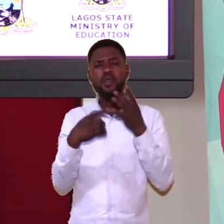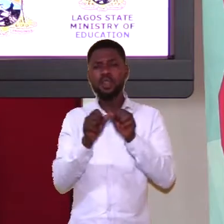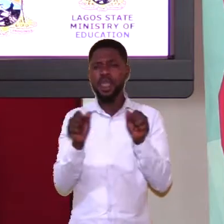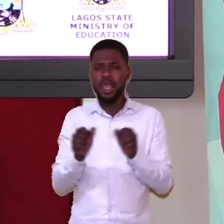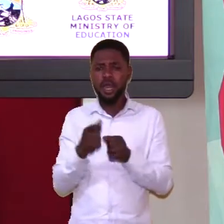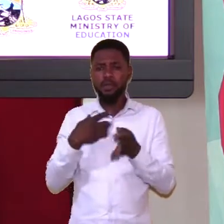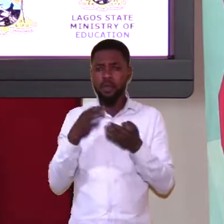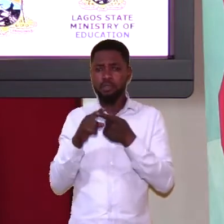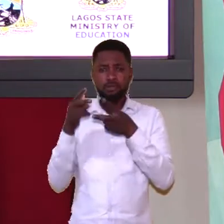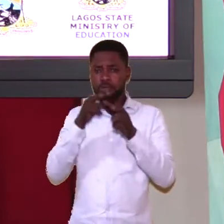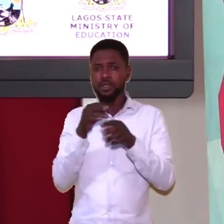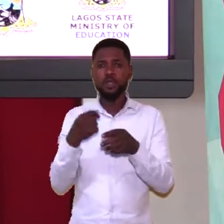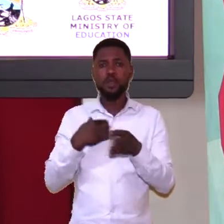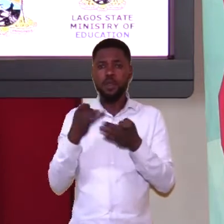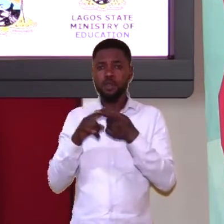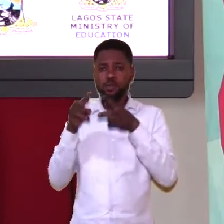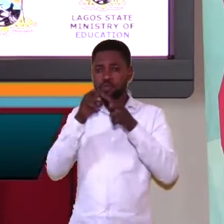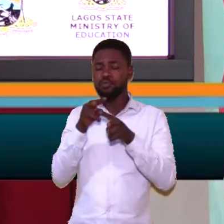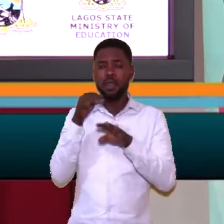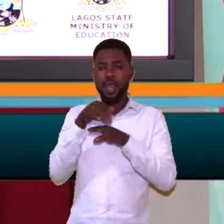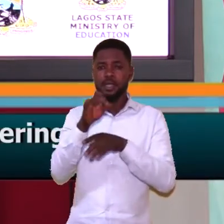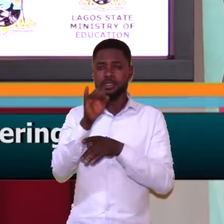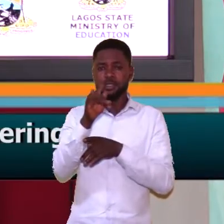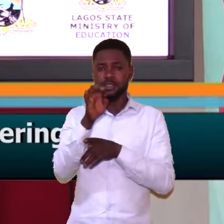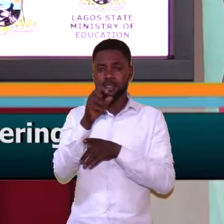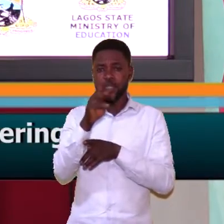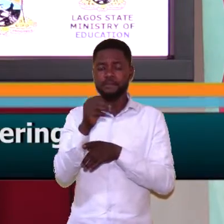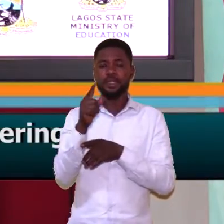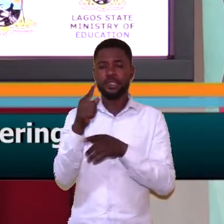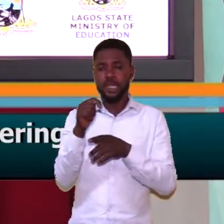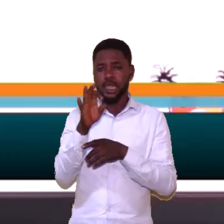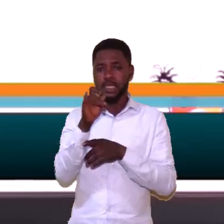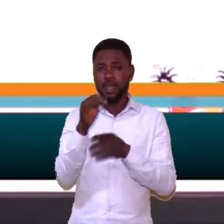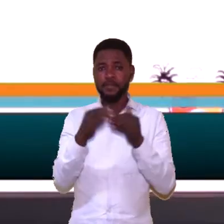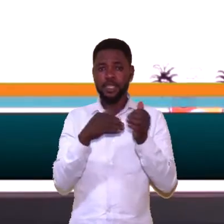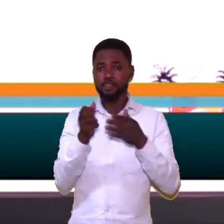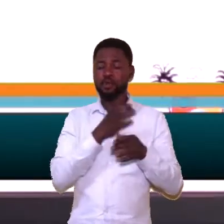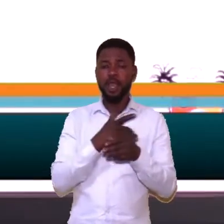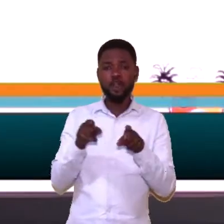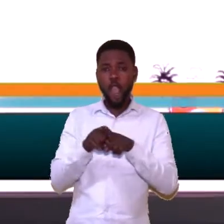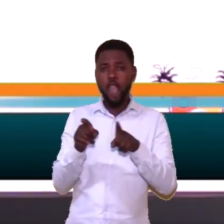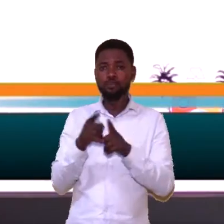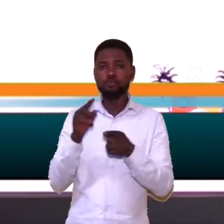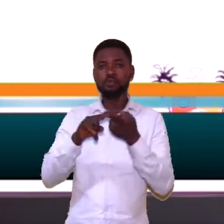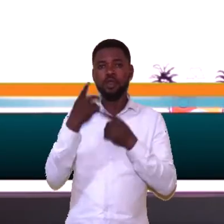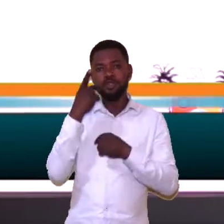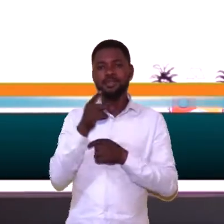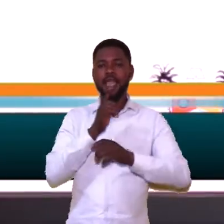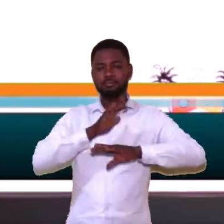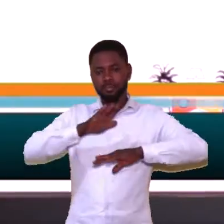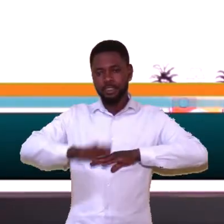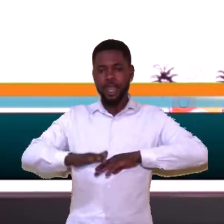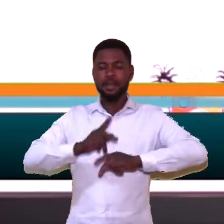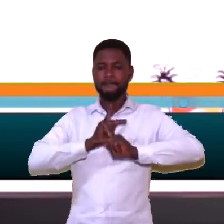Now, what areas we will be looking at? We're going to be looking at STEM issues, and we'll be looking at, yes,